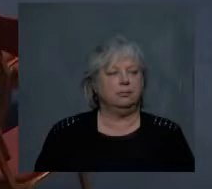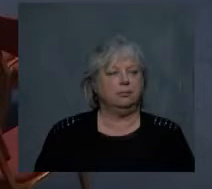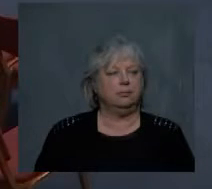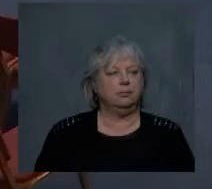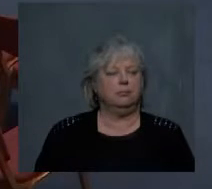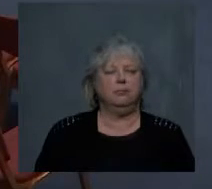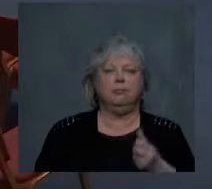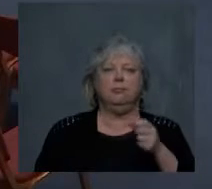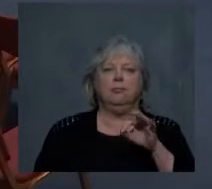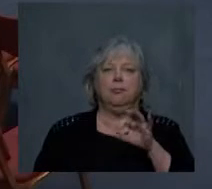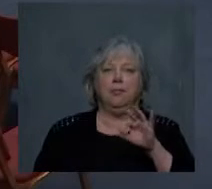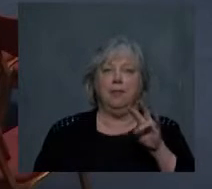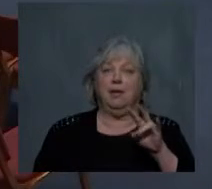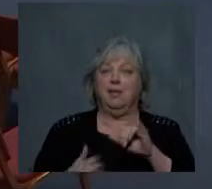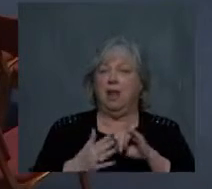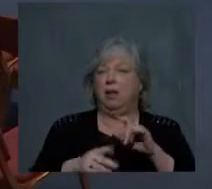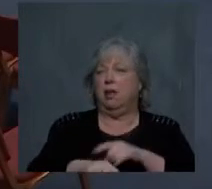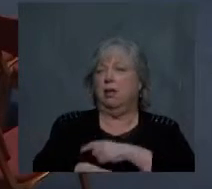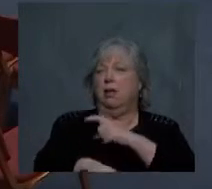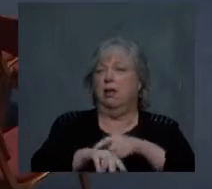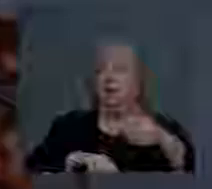In 1997 was a long time ago.